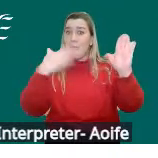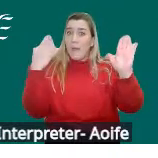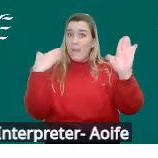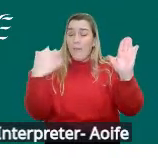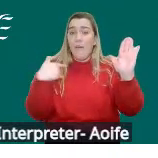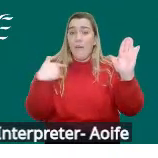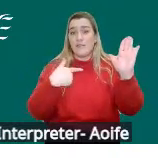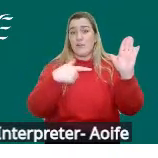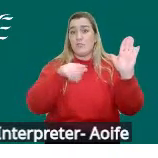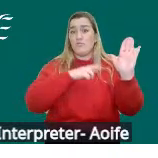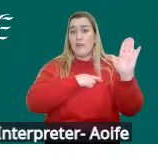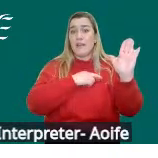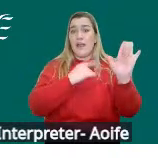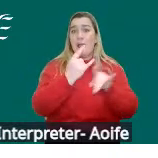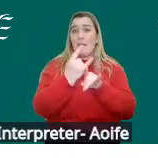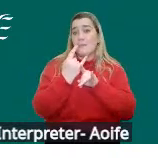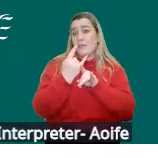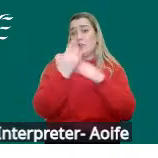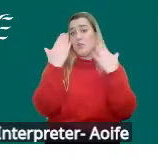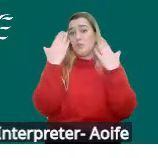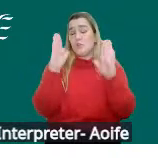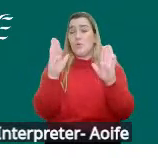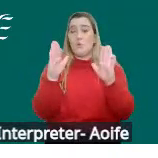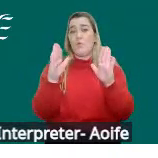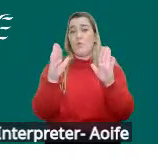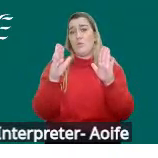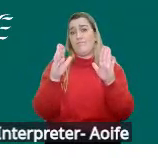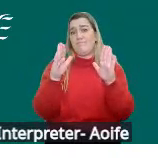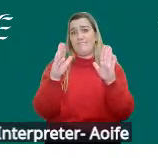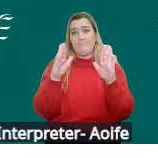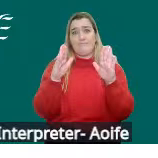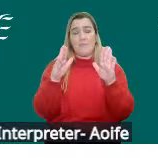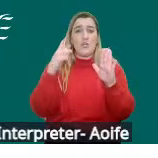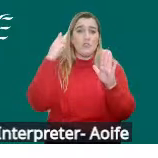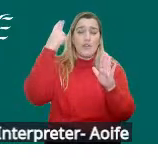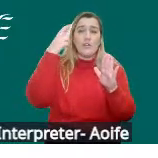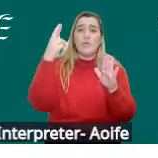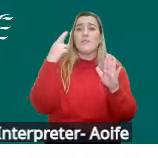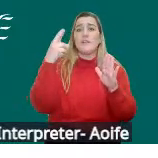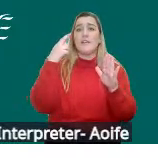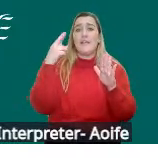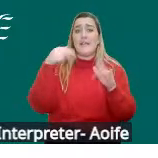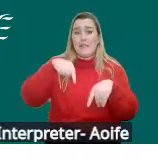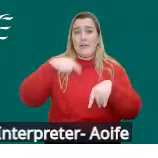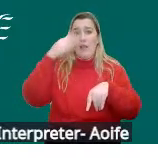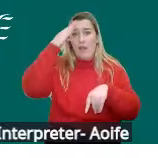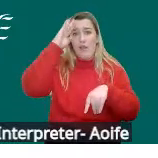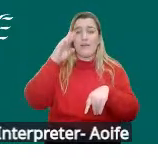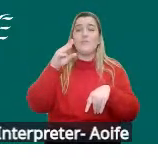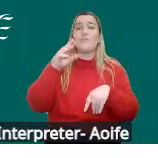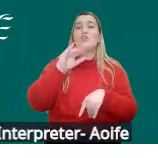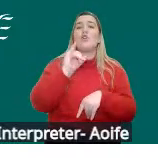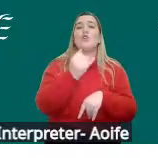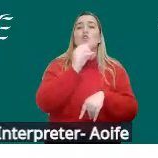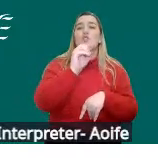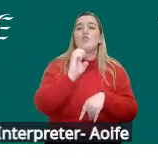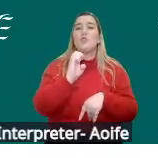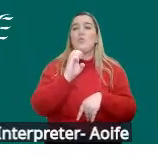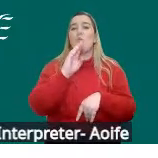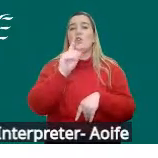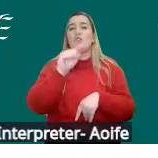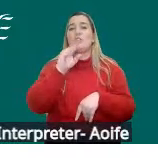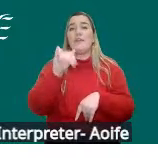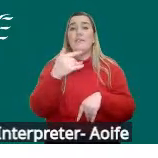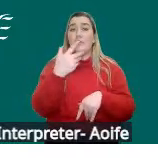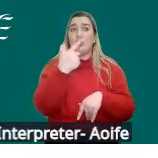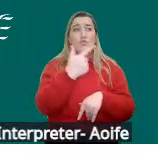that lit up the radio airwaves here in Ireland quite quickly afterwards with the Joe Duffy show. And for 2 or 3 days, everyone was talking about menopause.